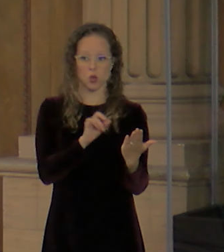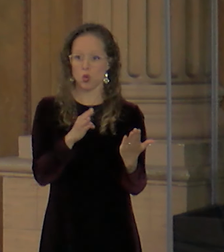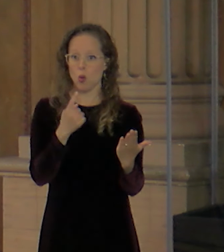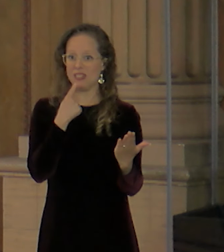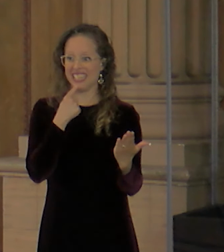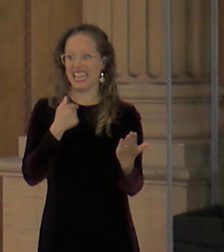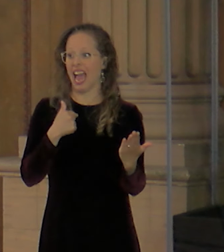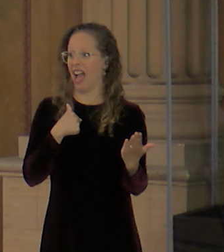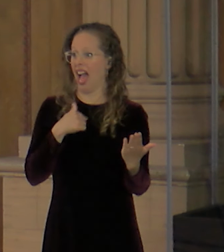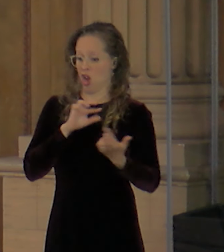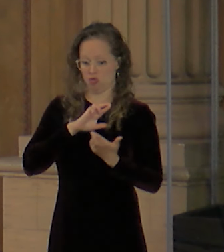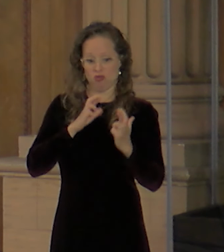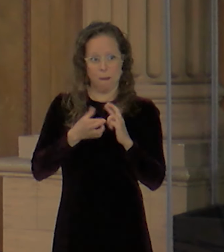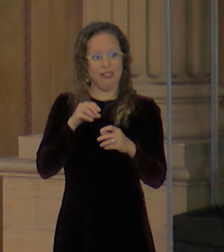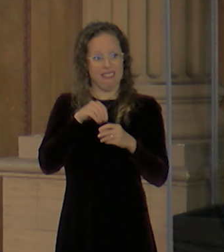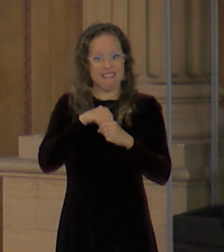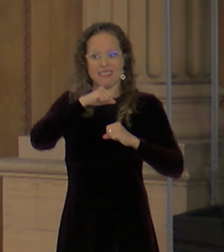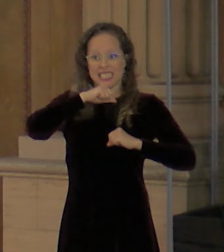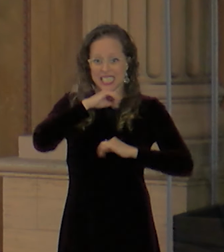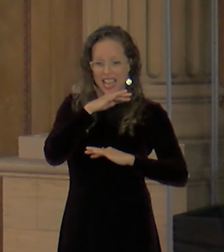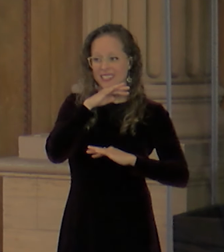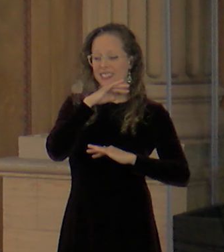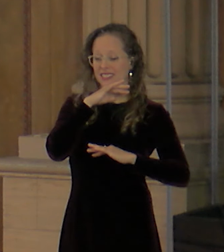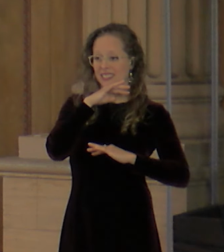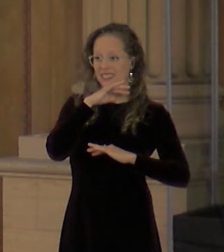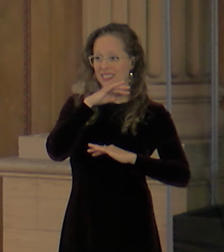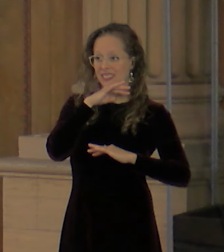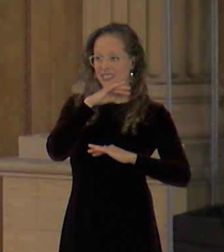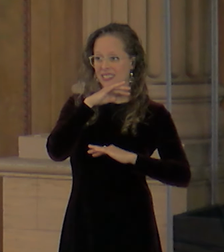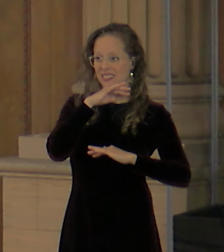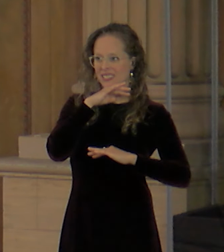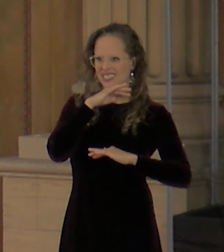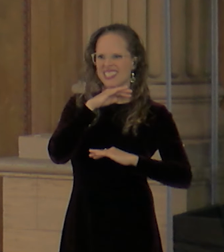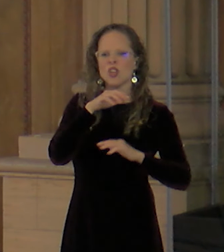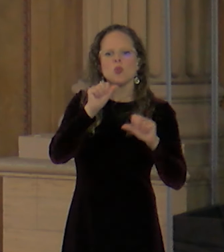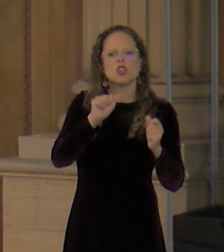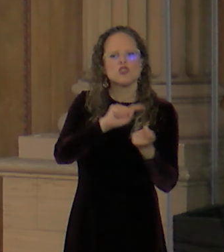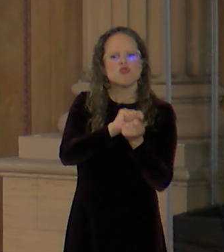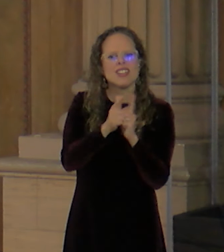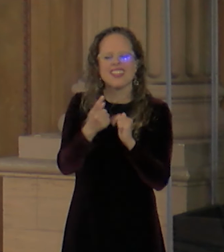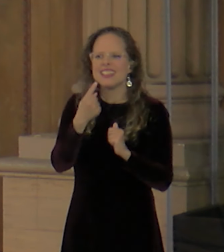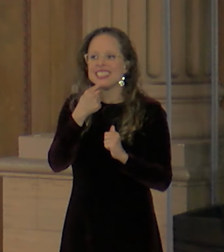ashes, it could literally be translated, I'm comforted about the dust and the ashes.